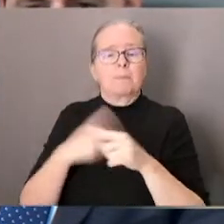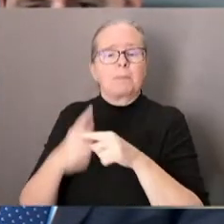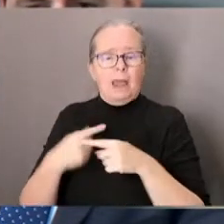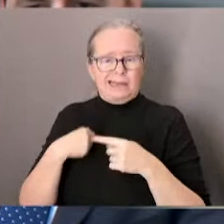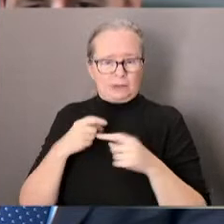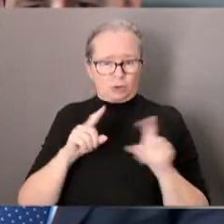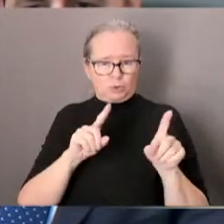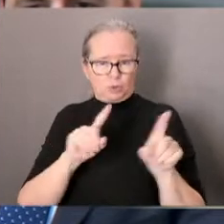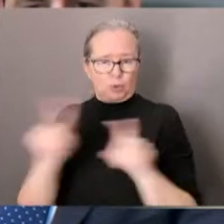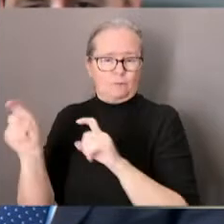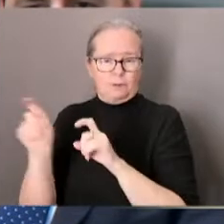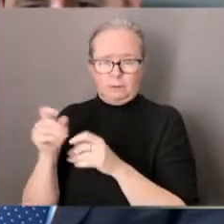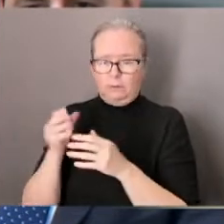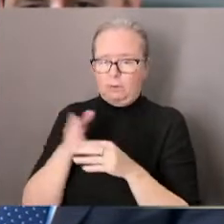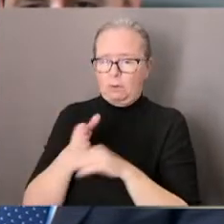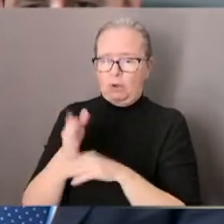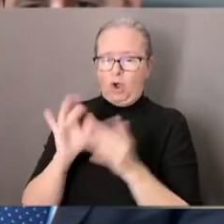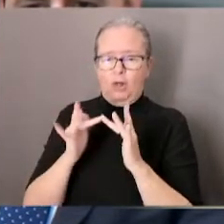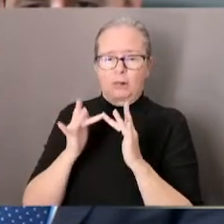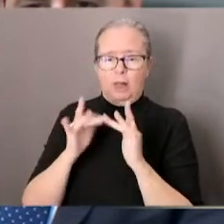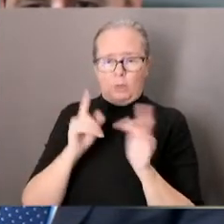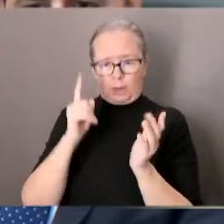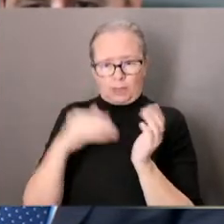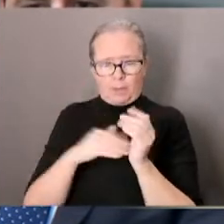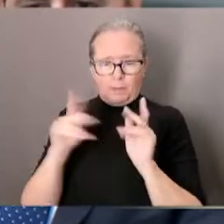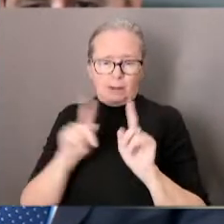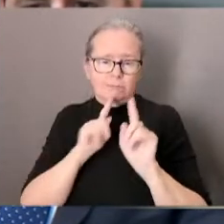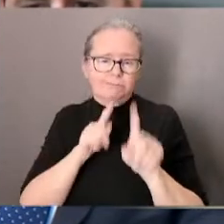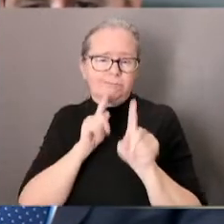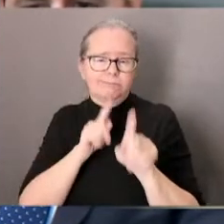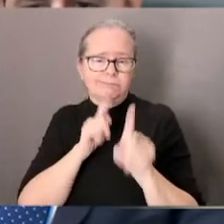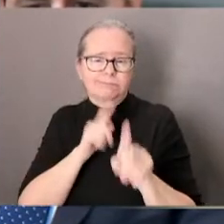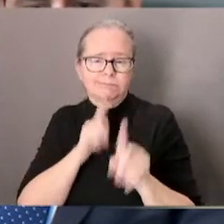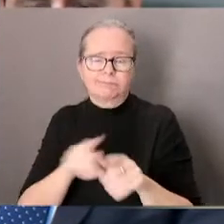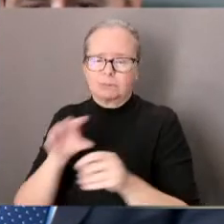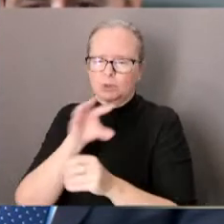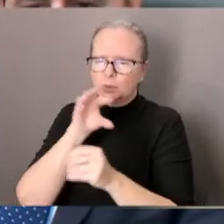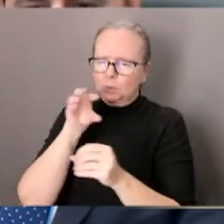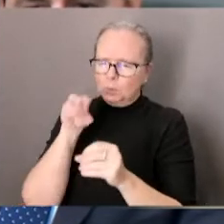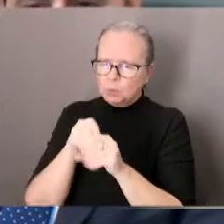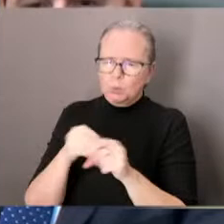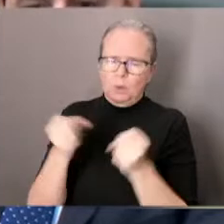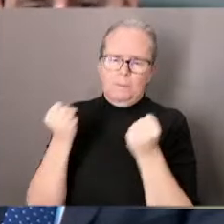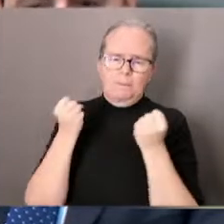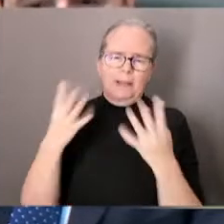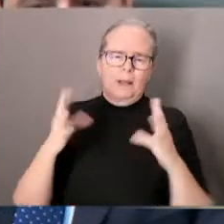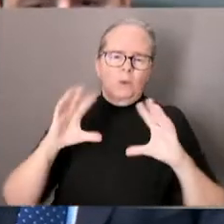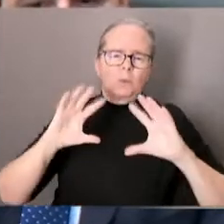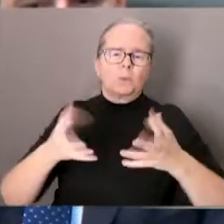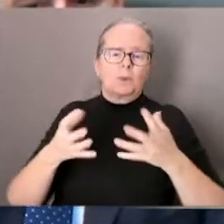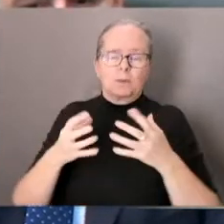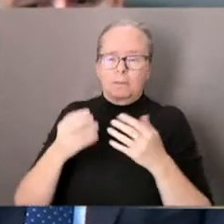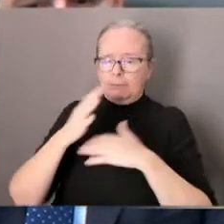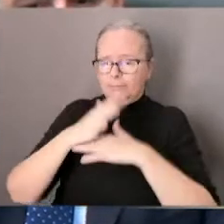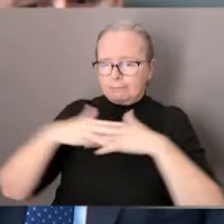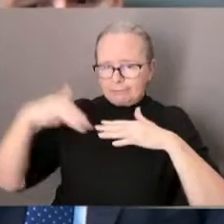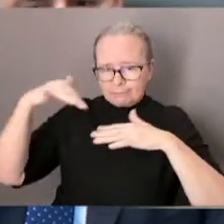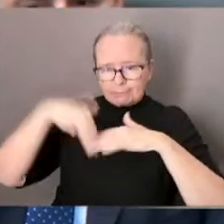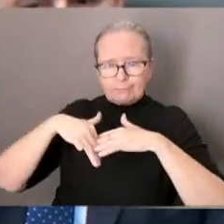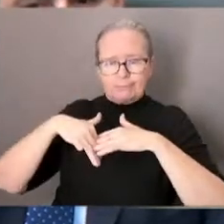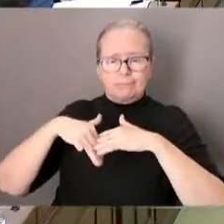municipalities Economic Development agencies the indigenous Community post sex not-for-profits we tried to make it as thorough as possible